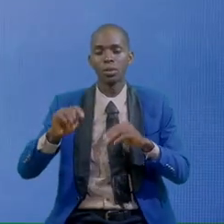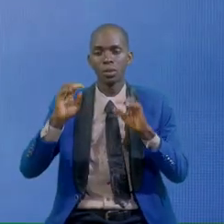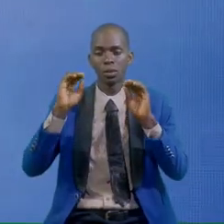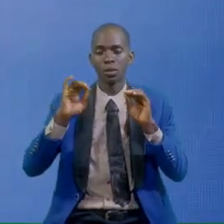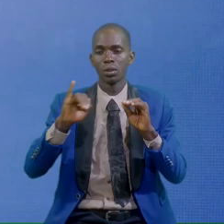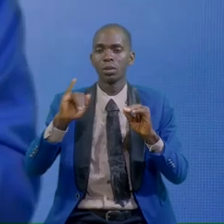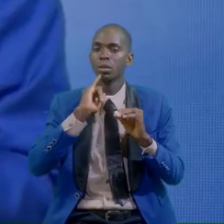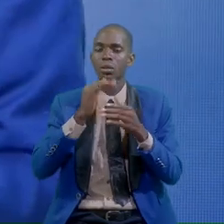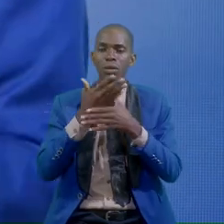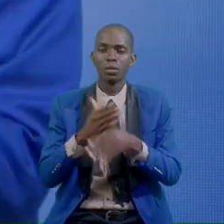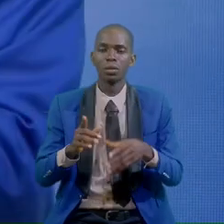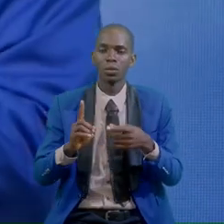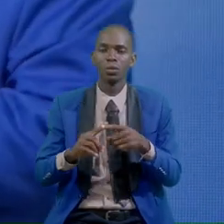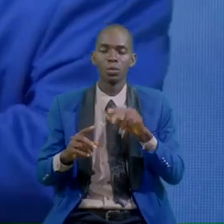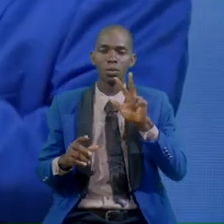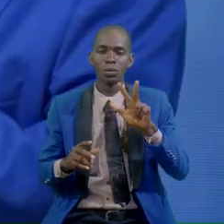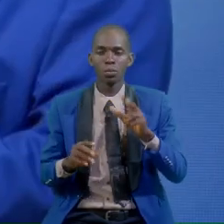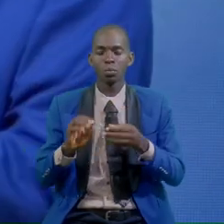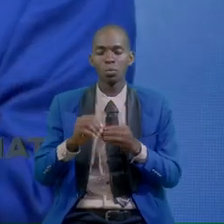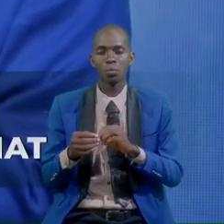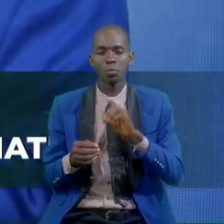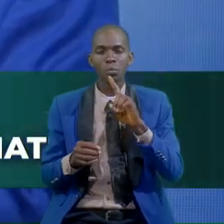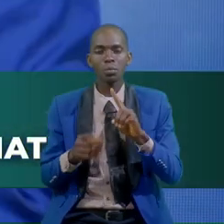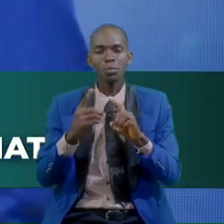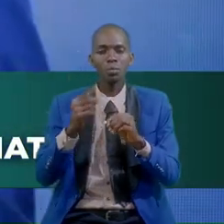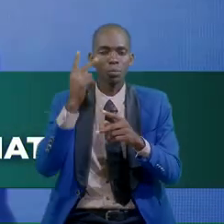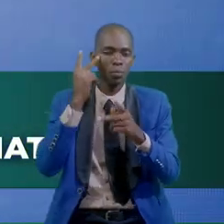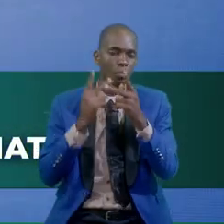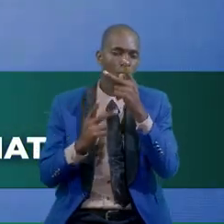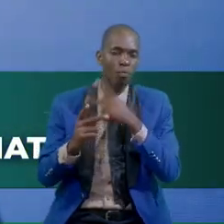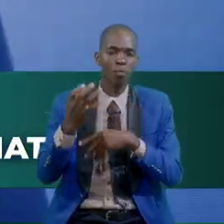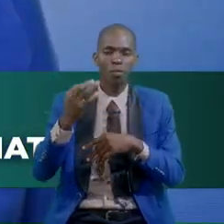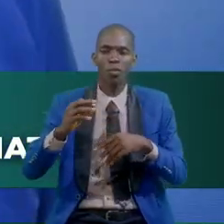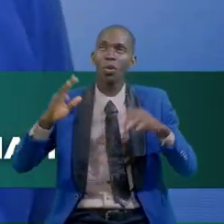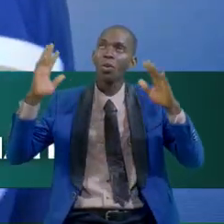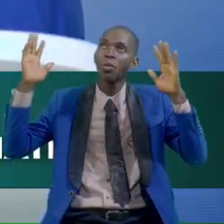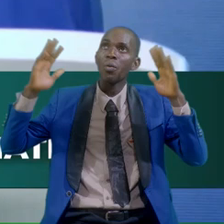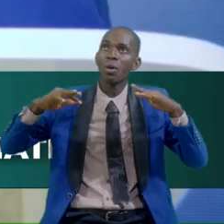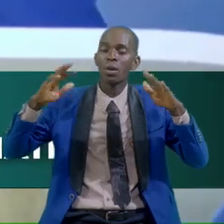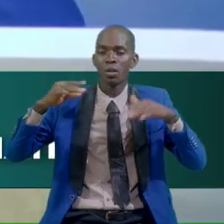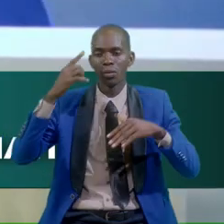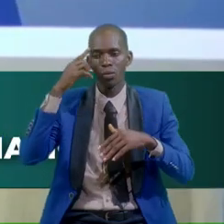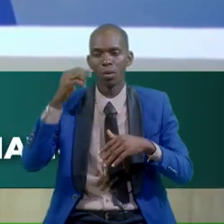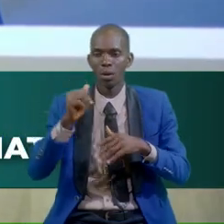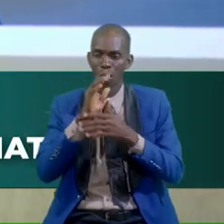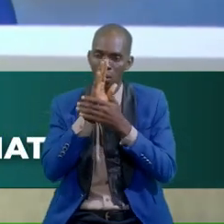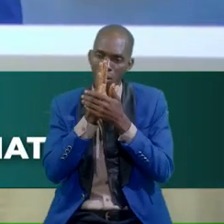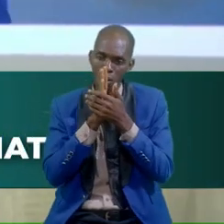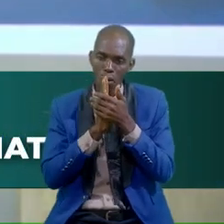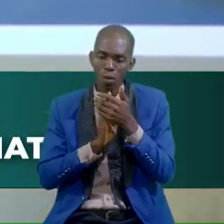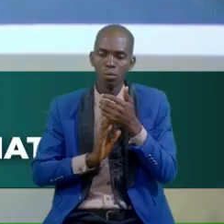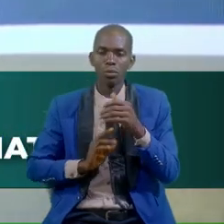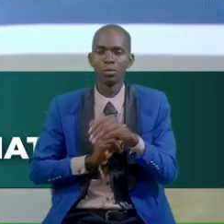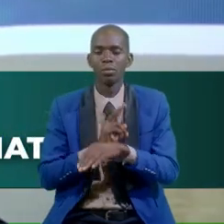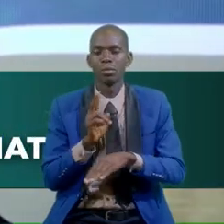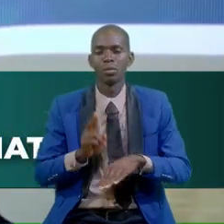Number one, the prophecy of rain for a humbled nation. The prophecy of